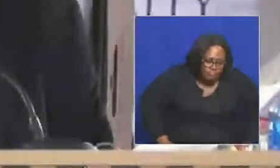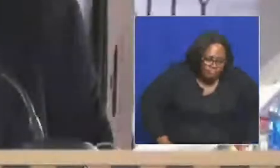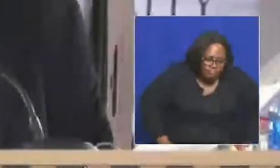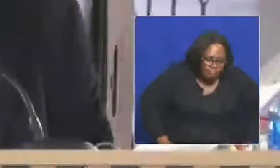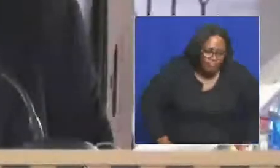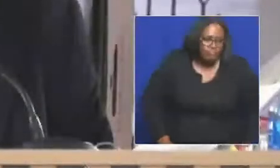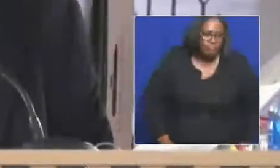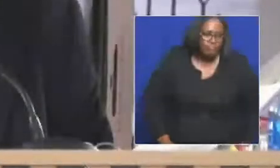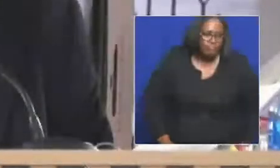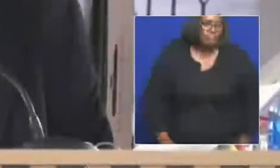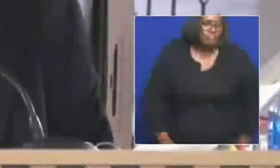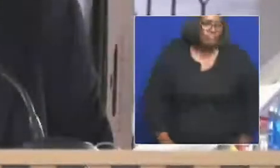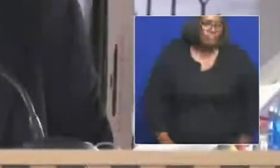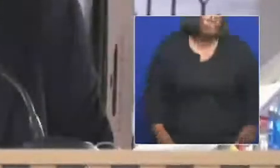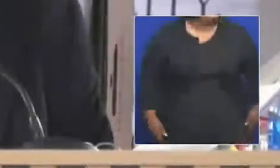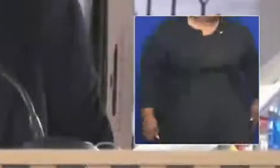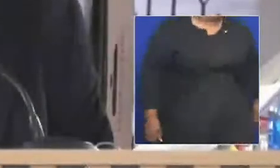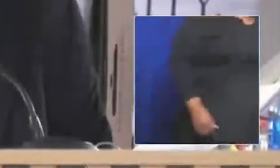recall why.